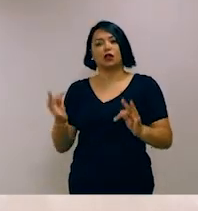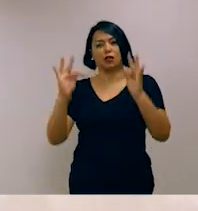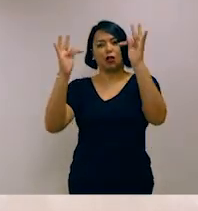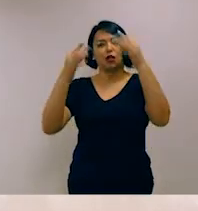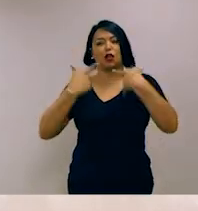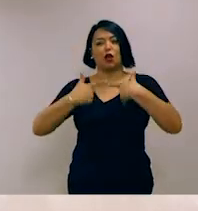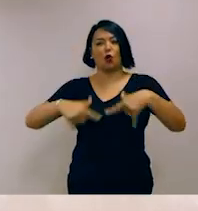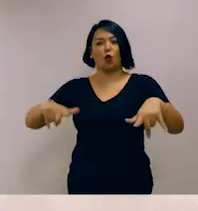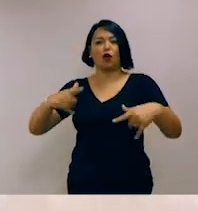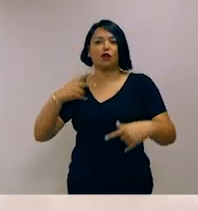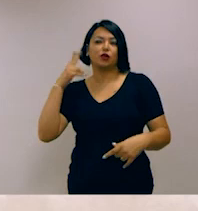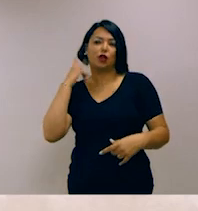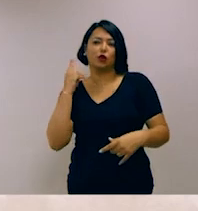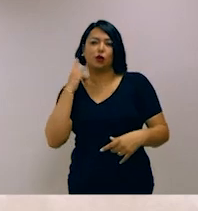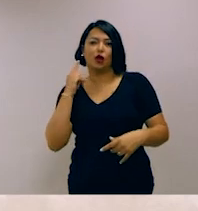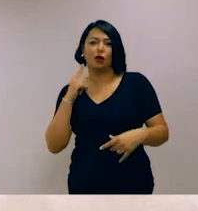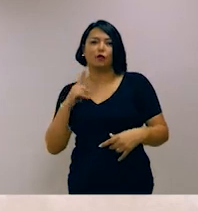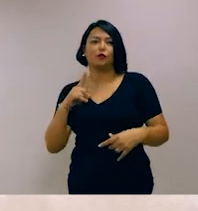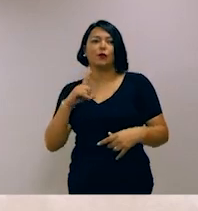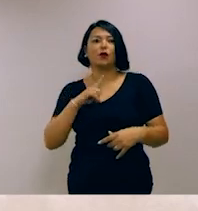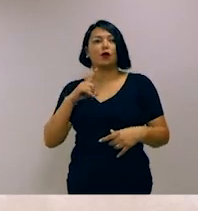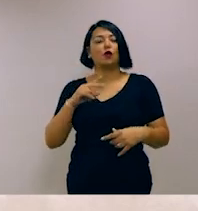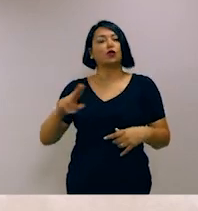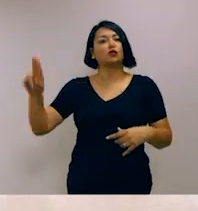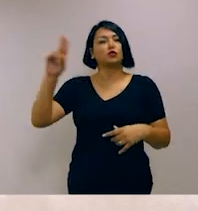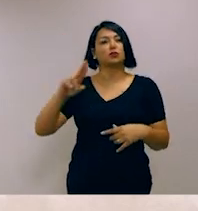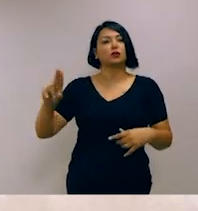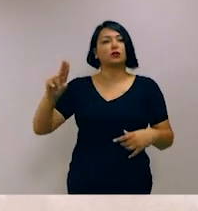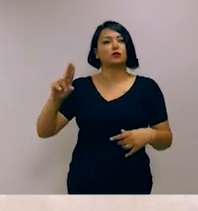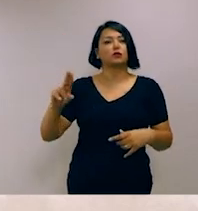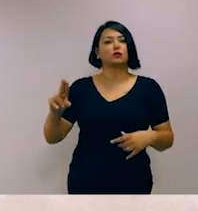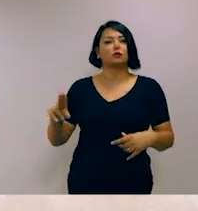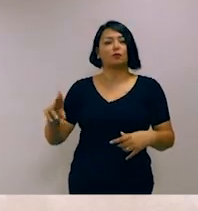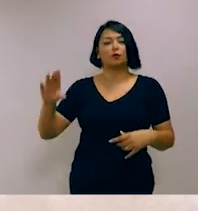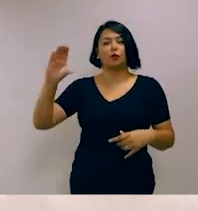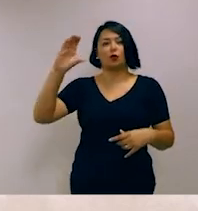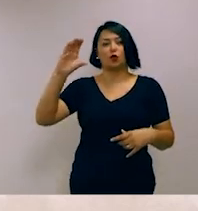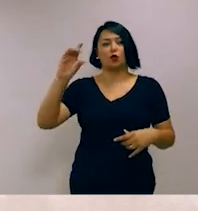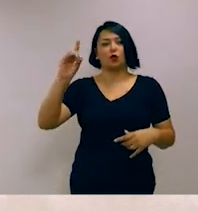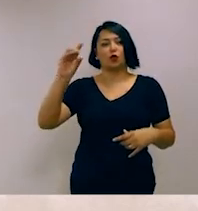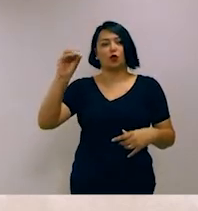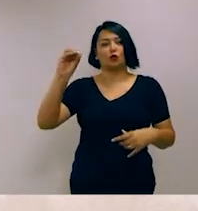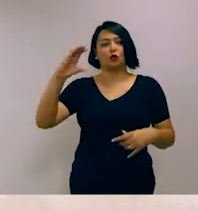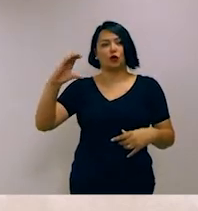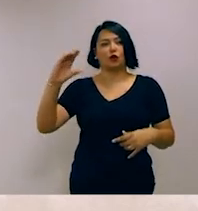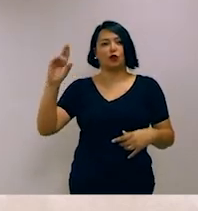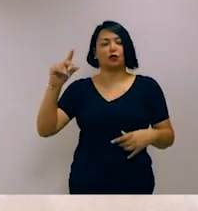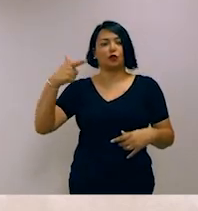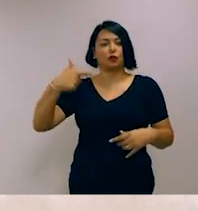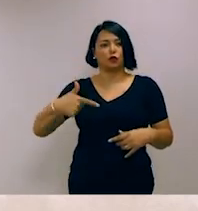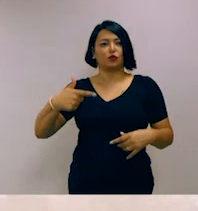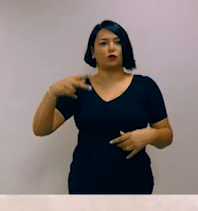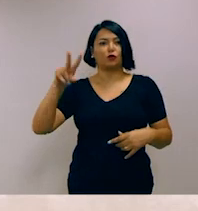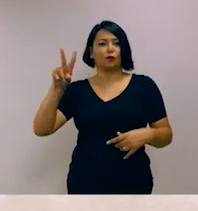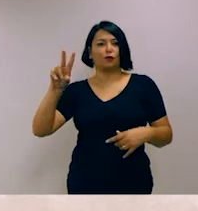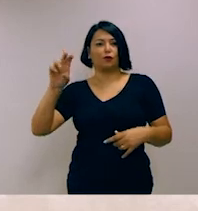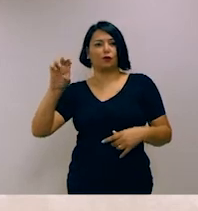and so we used the doc2vec. This is the tool that we had used, which is